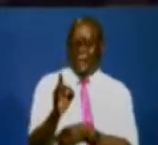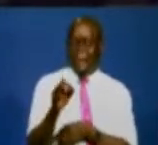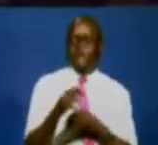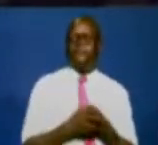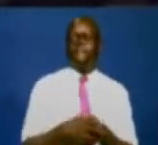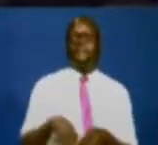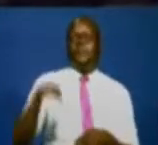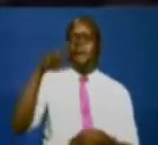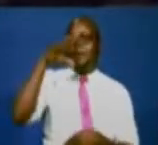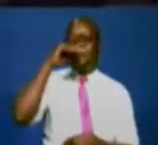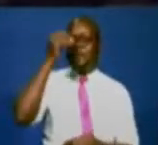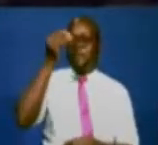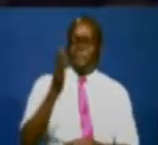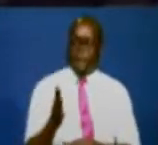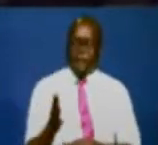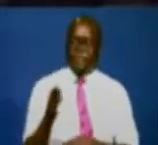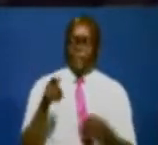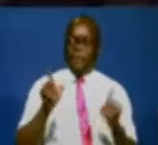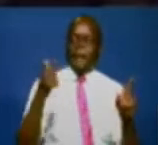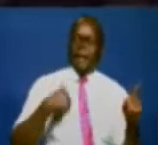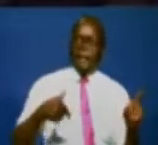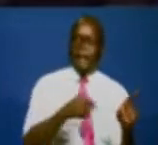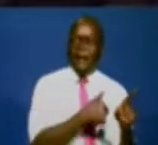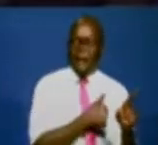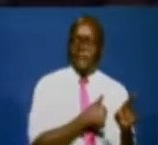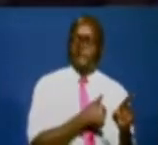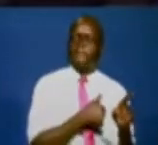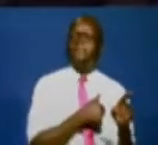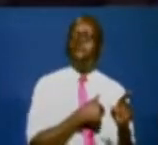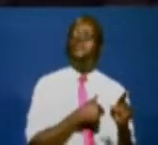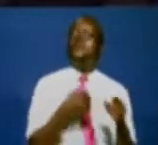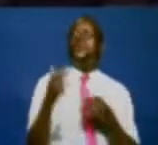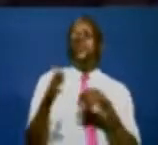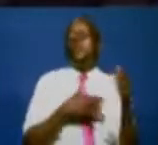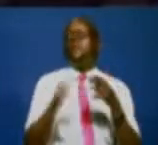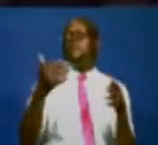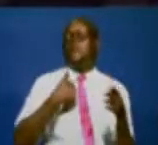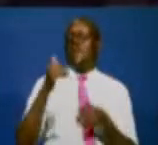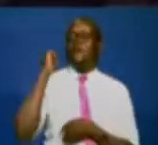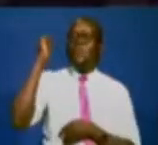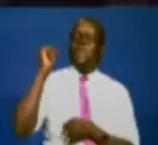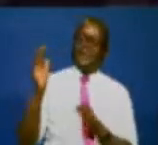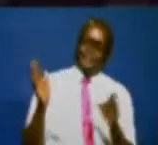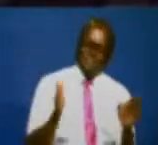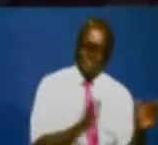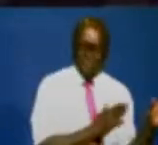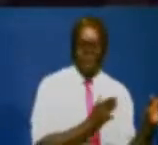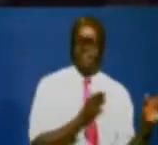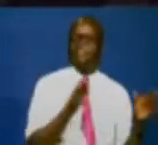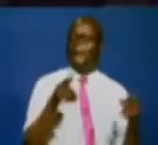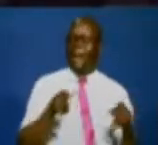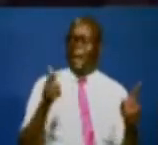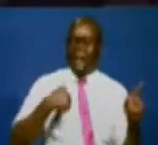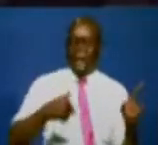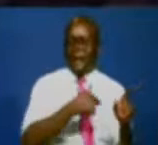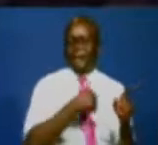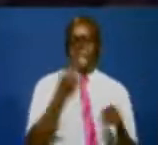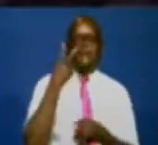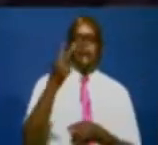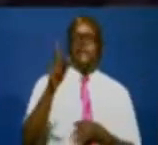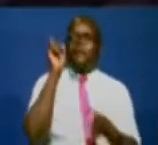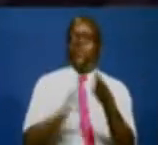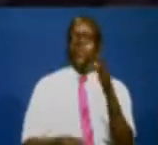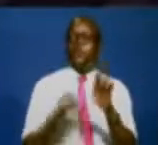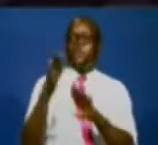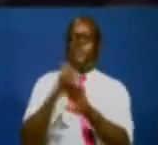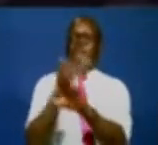Speaker, let us put aside politics. Let us look at what is before